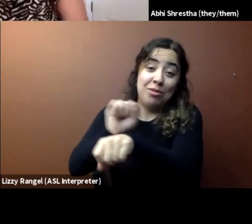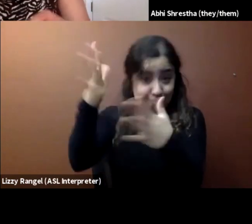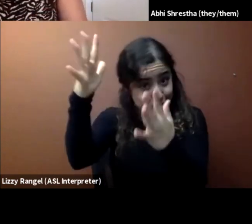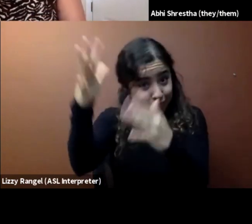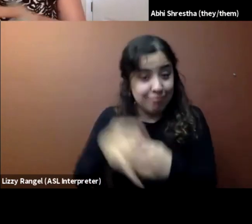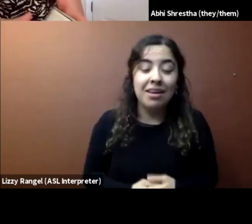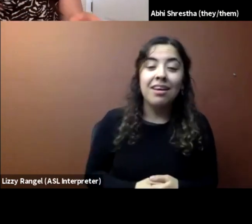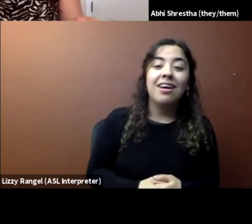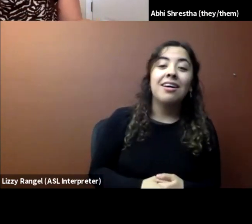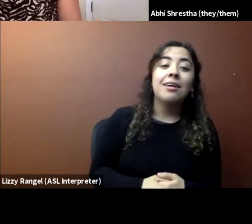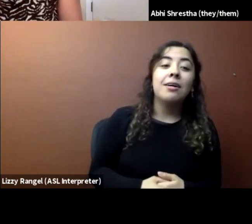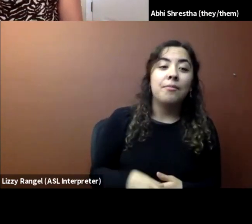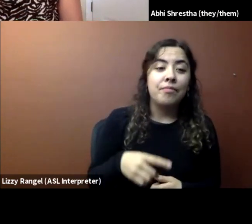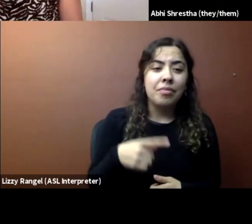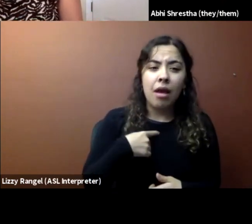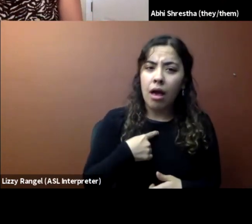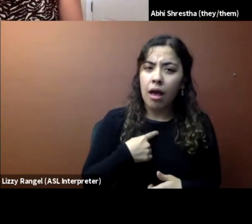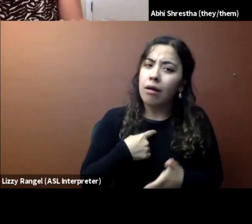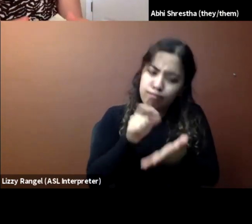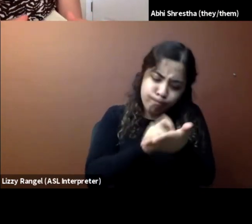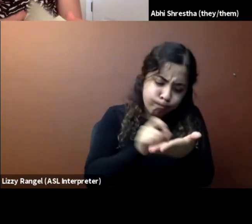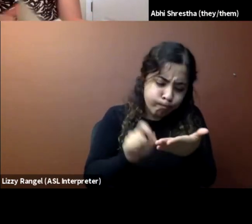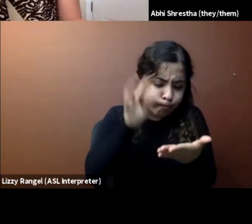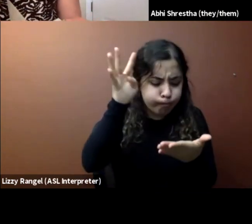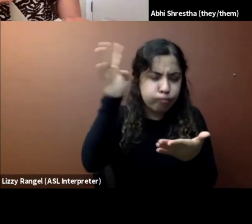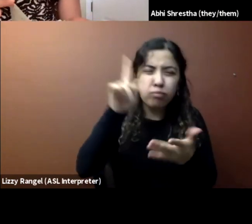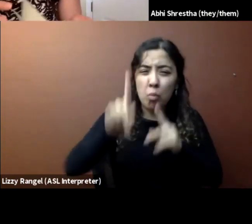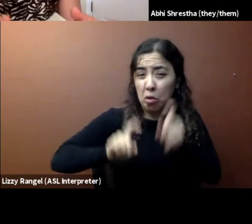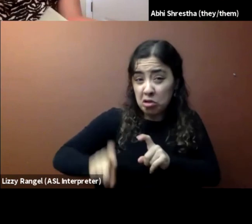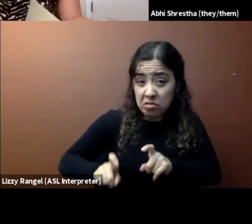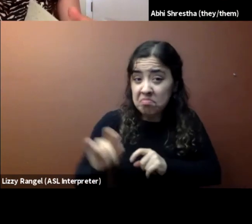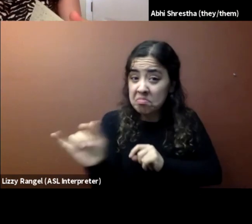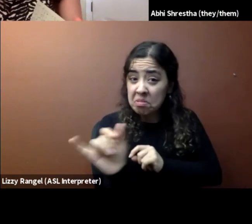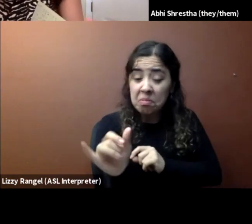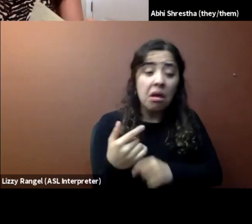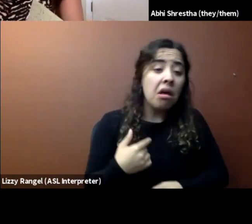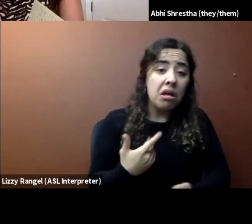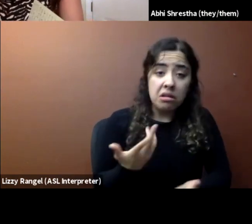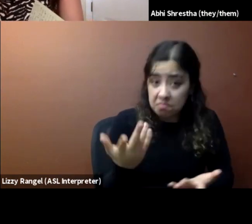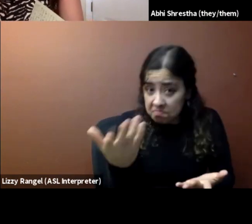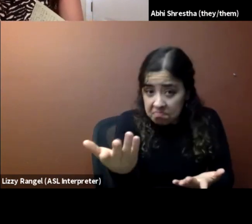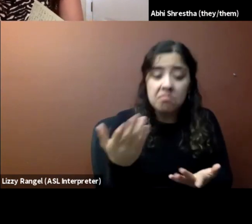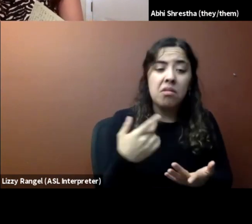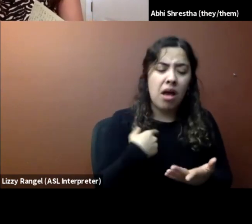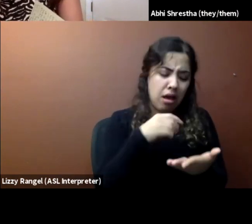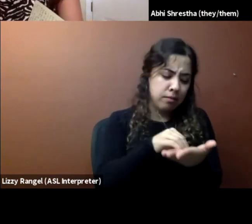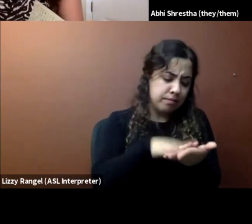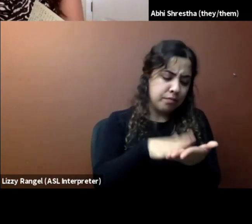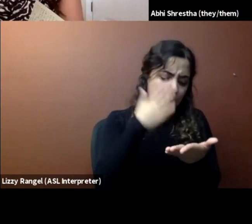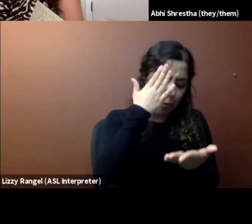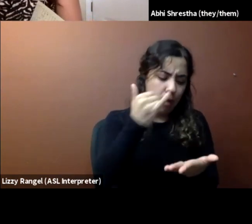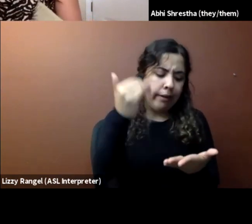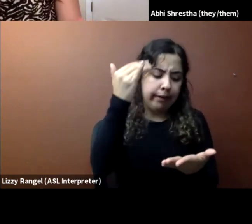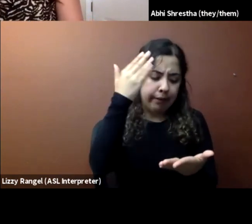I wrote a lot of questions as well. I kept writing why and why and why and